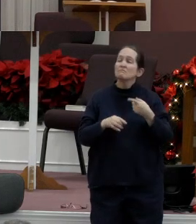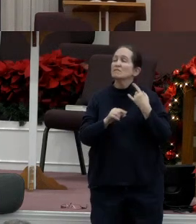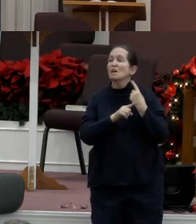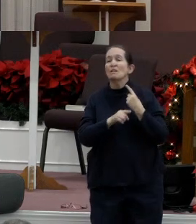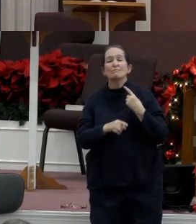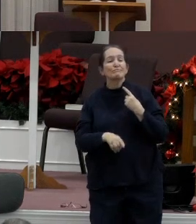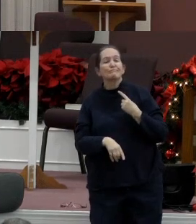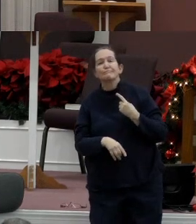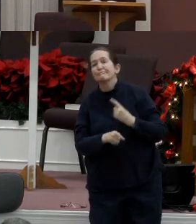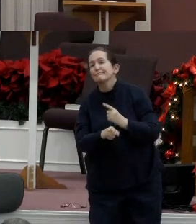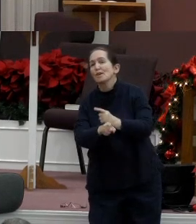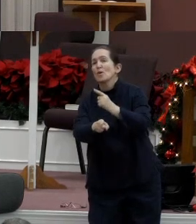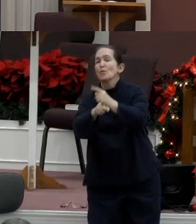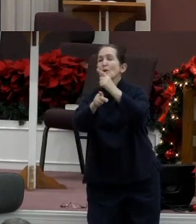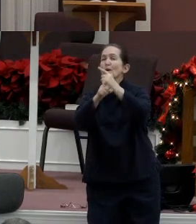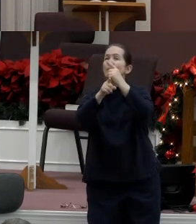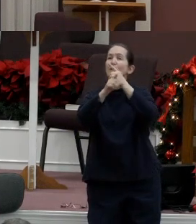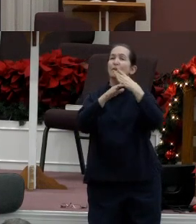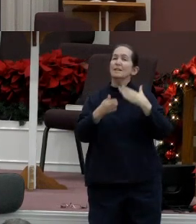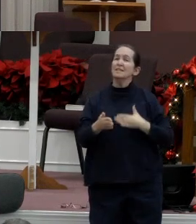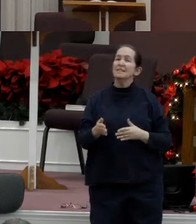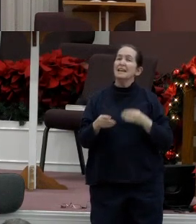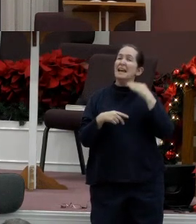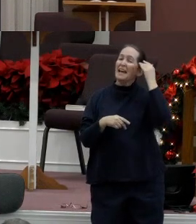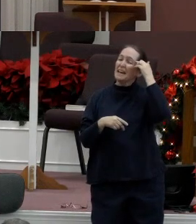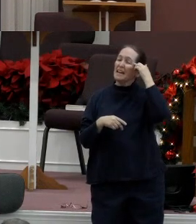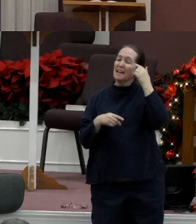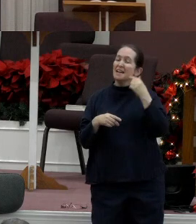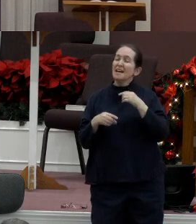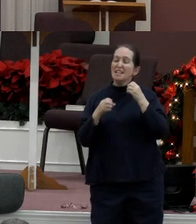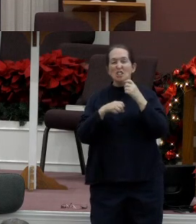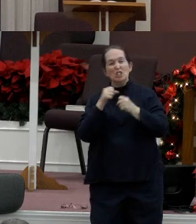I still let it come out in King James English.